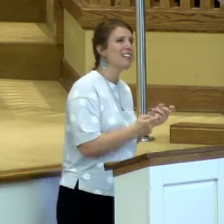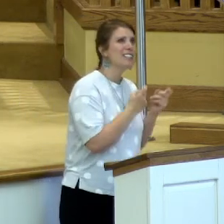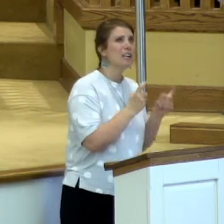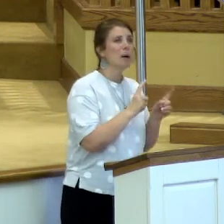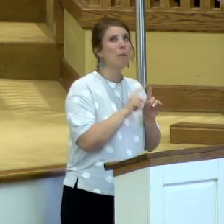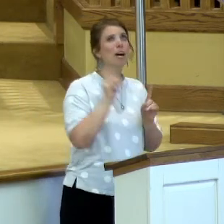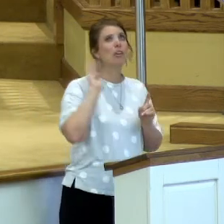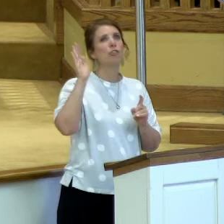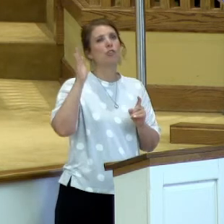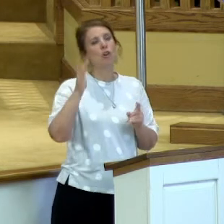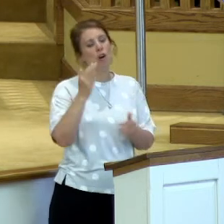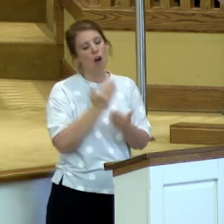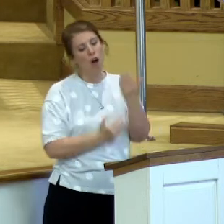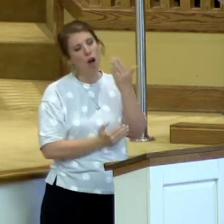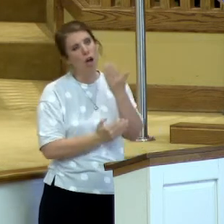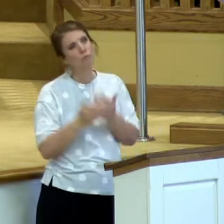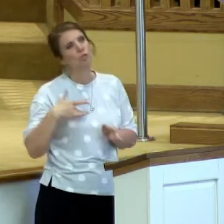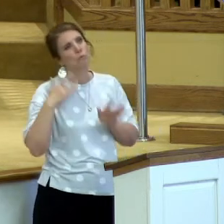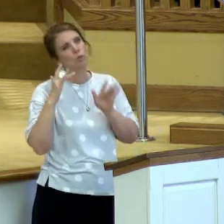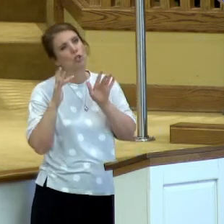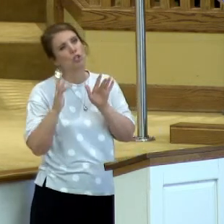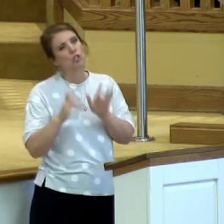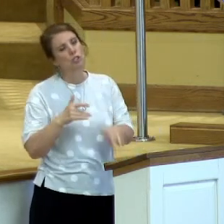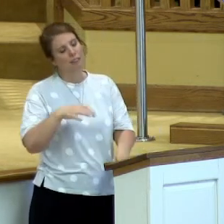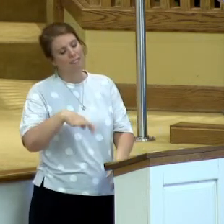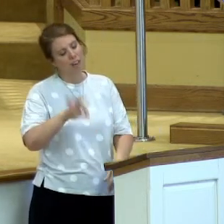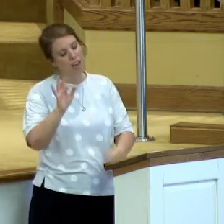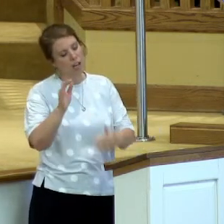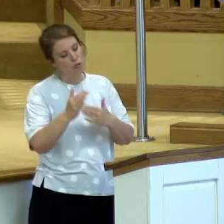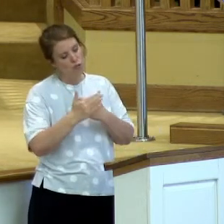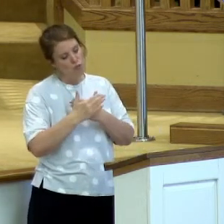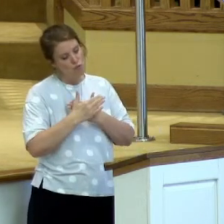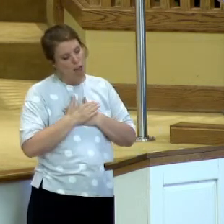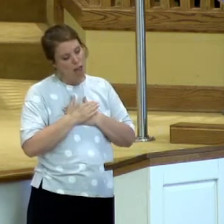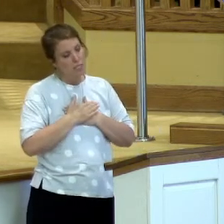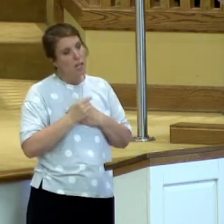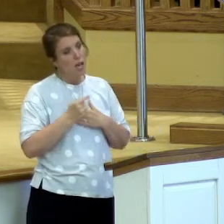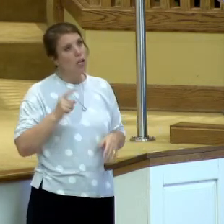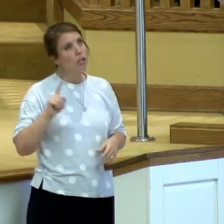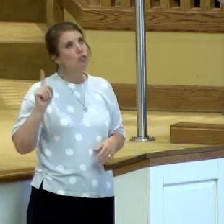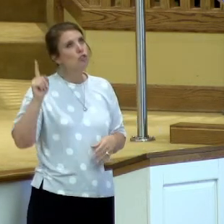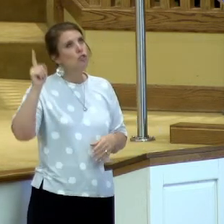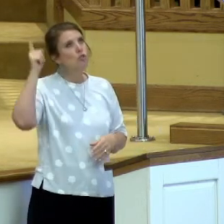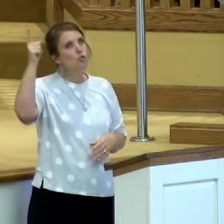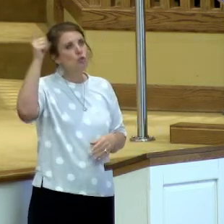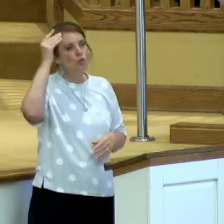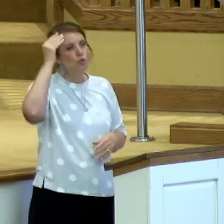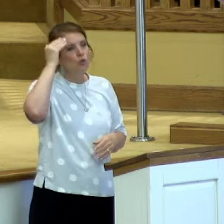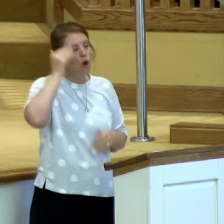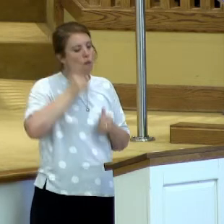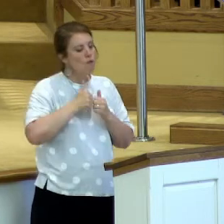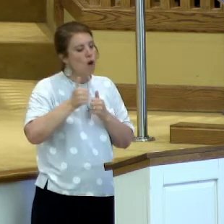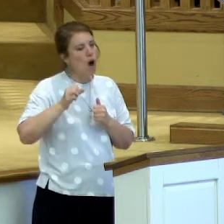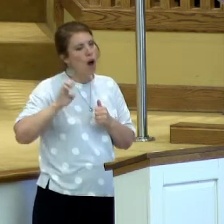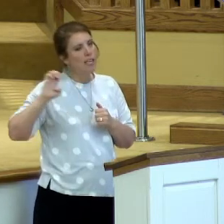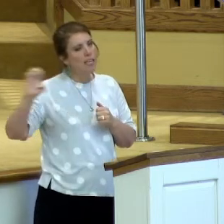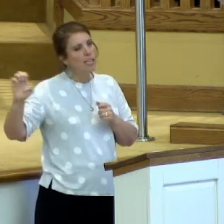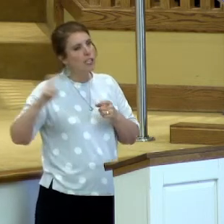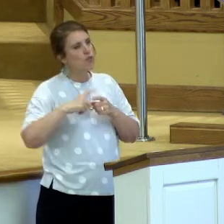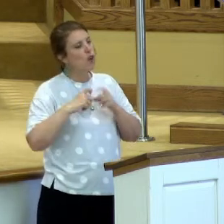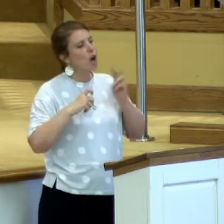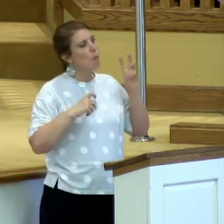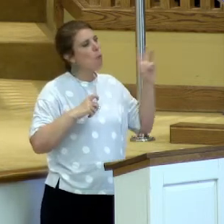your mercy I find rest. 'Cause you know just how far the east is from